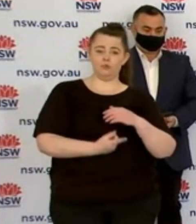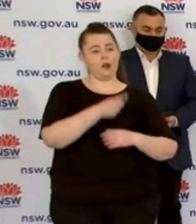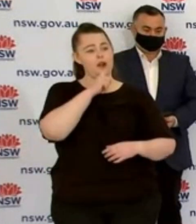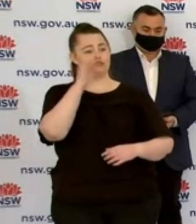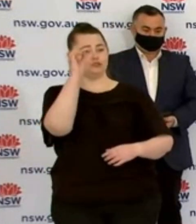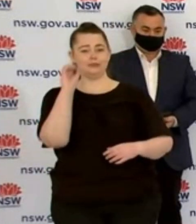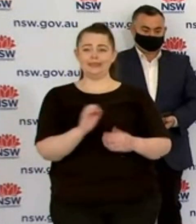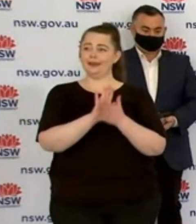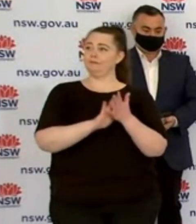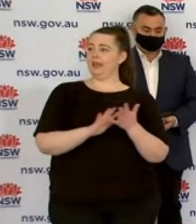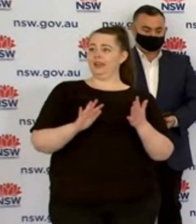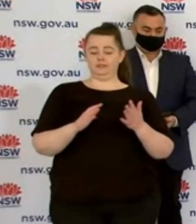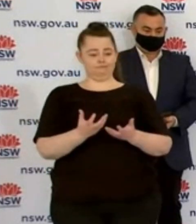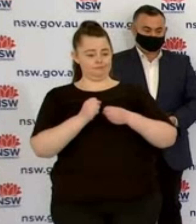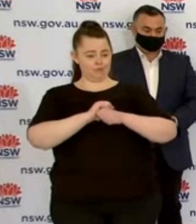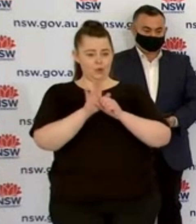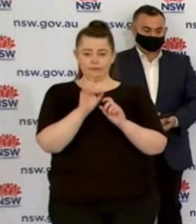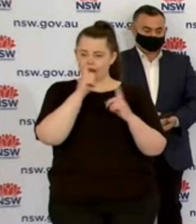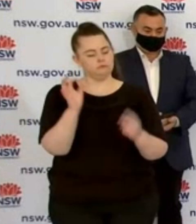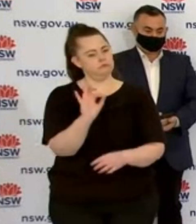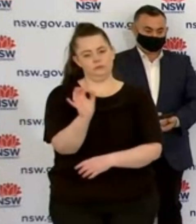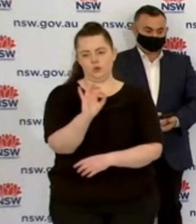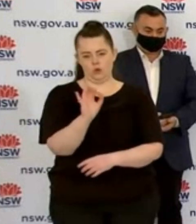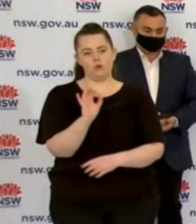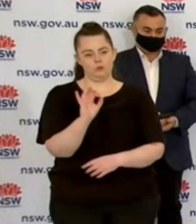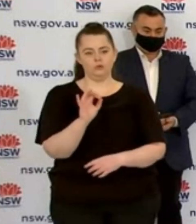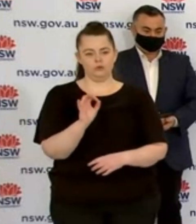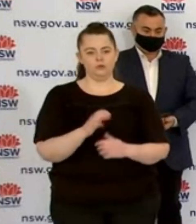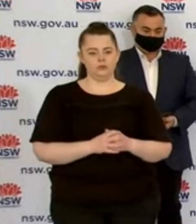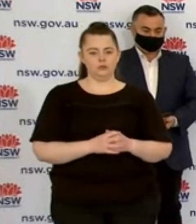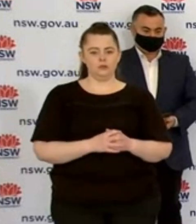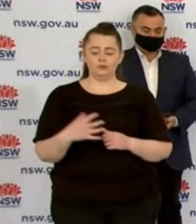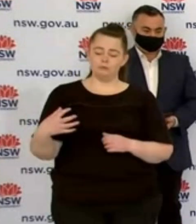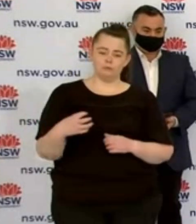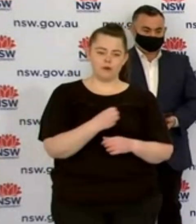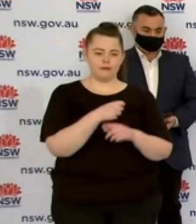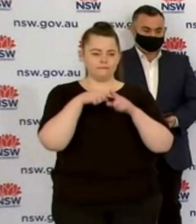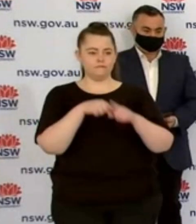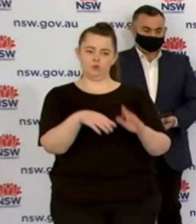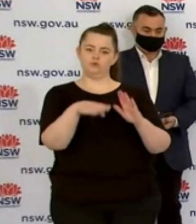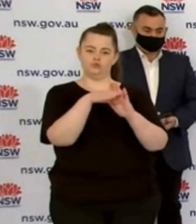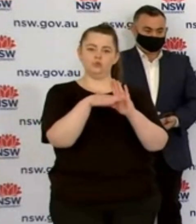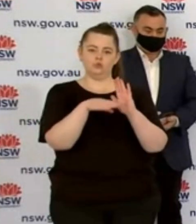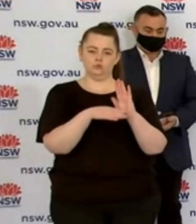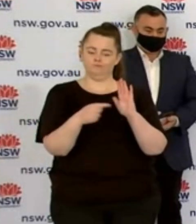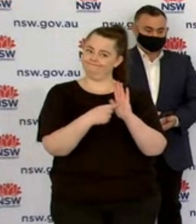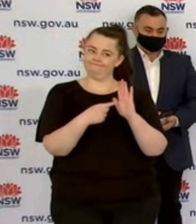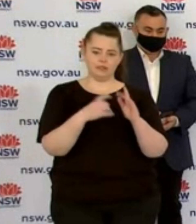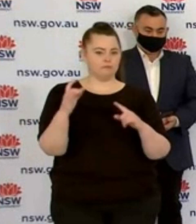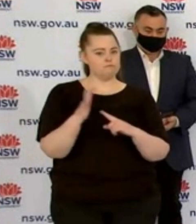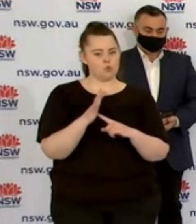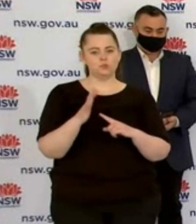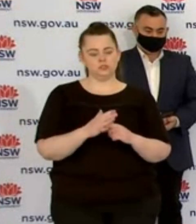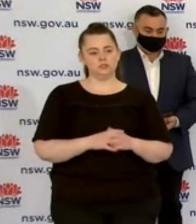And vaccination alone will not get us out of this situation. We need to follow the public health orders. And my message to